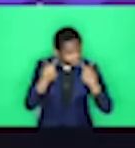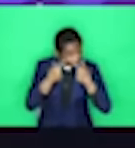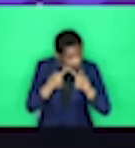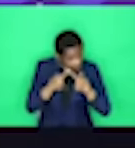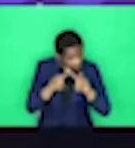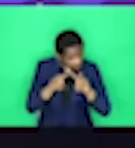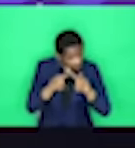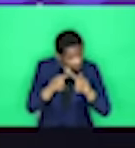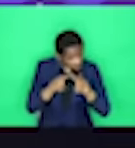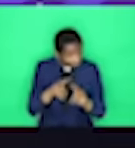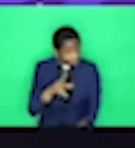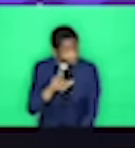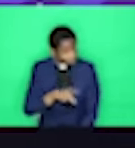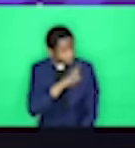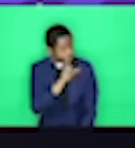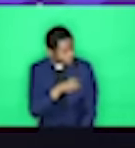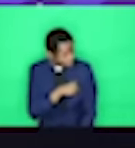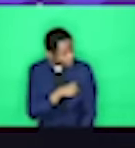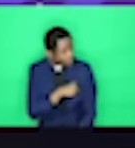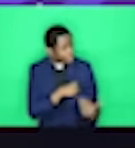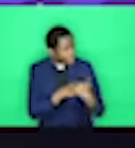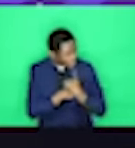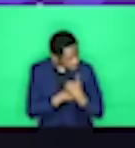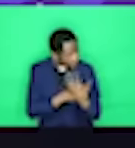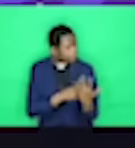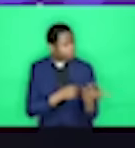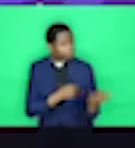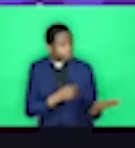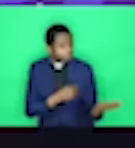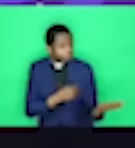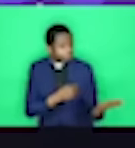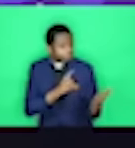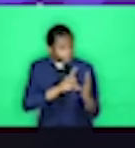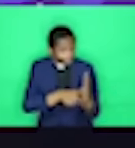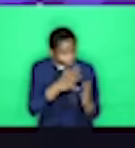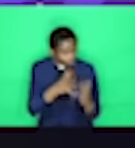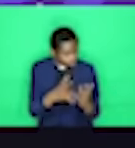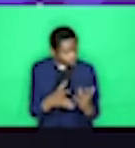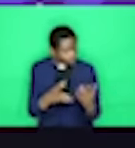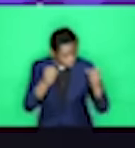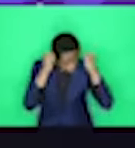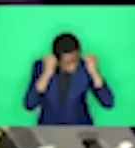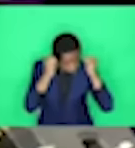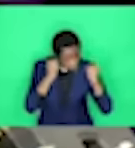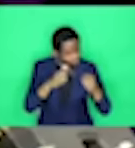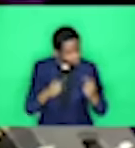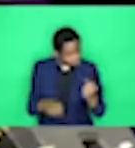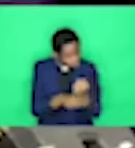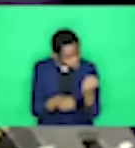the competence they come along with, and their commitment to the cause of the nation.